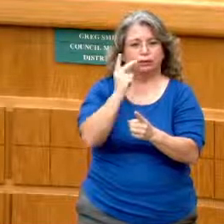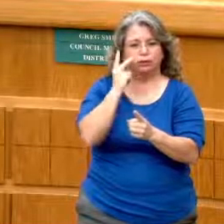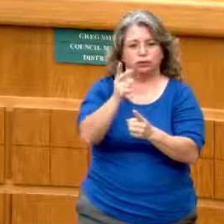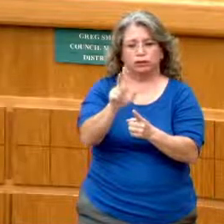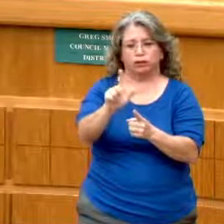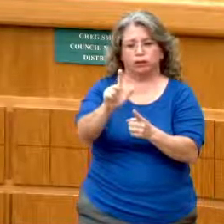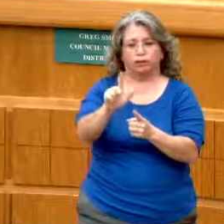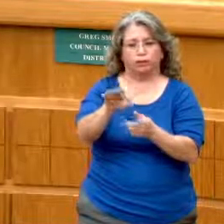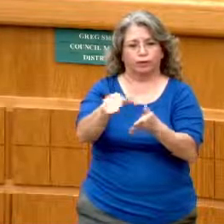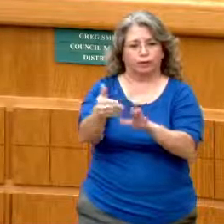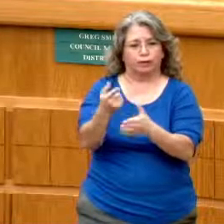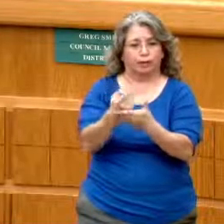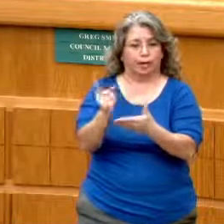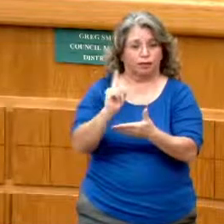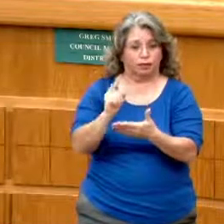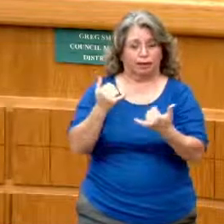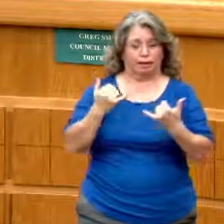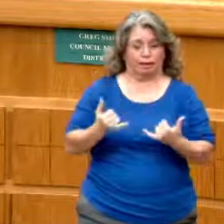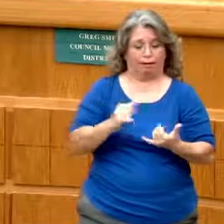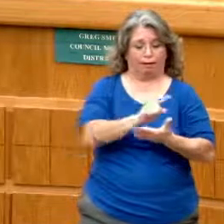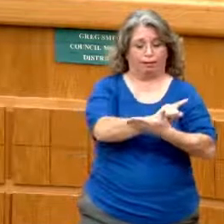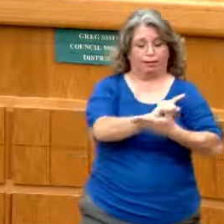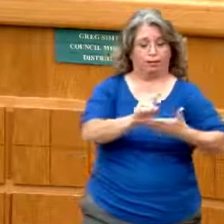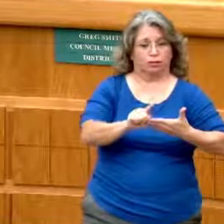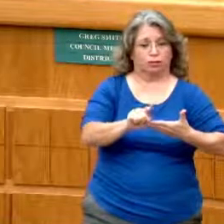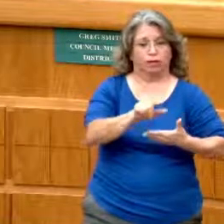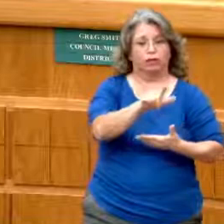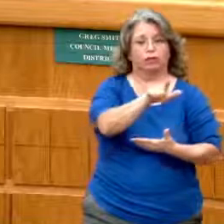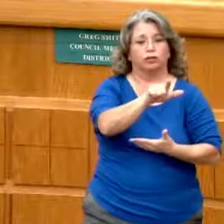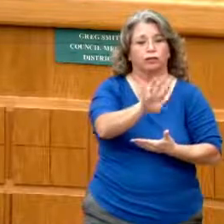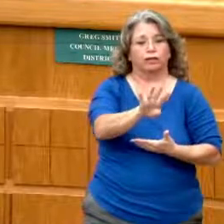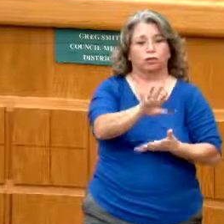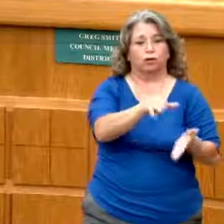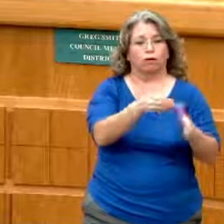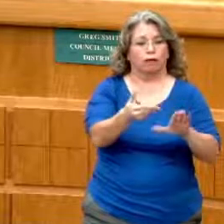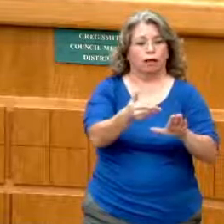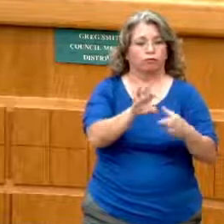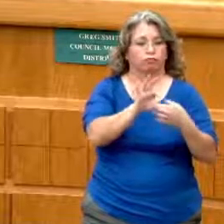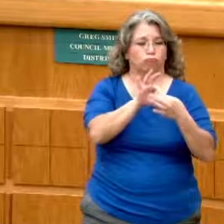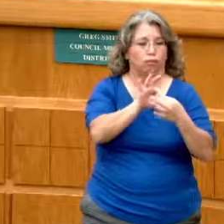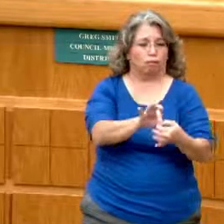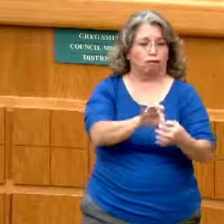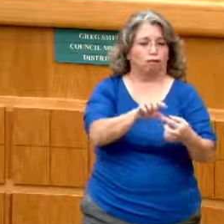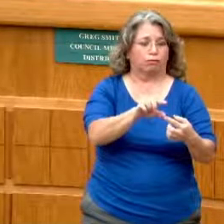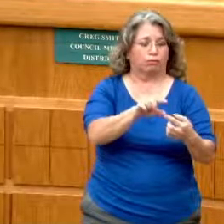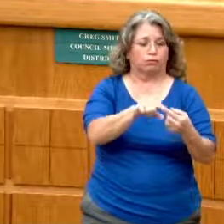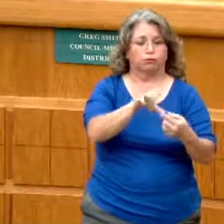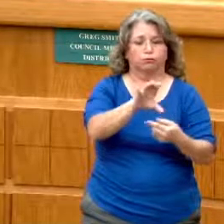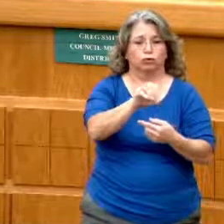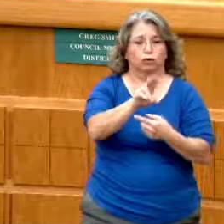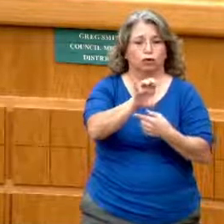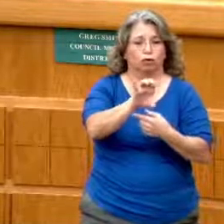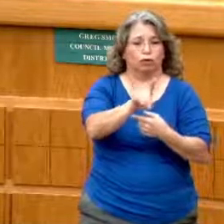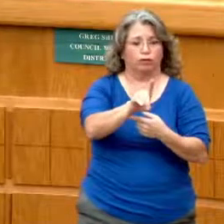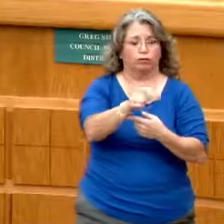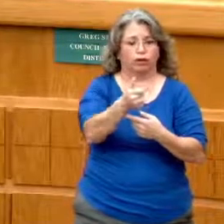last week, and this week 24 deaths due or related to COVID-19.